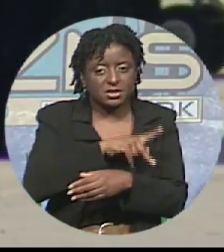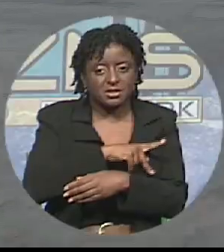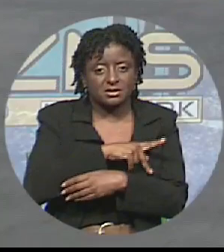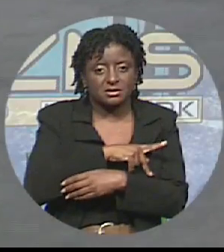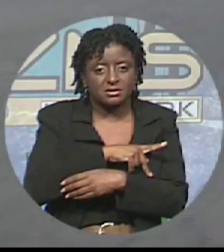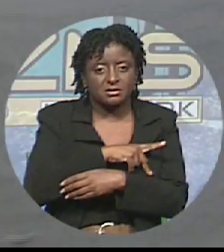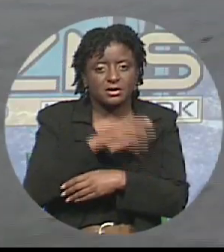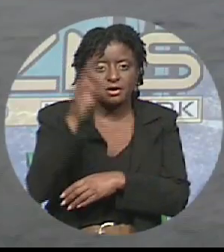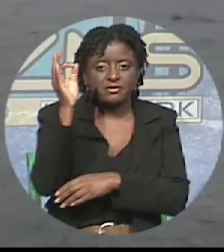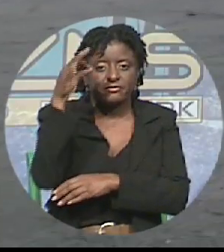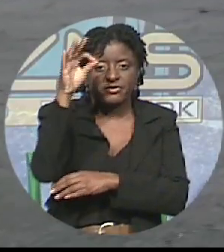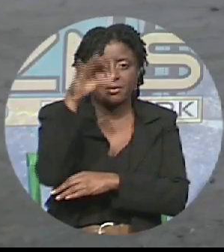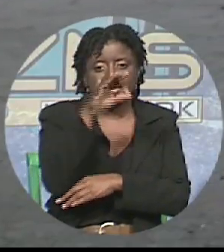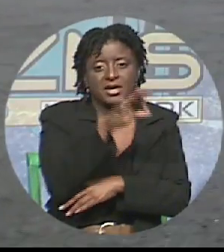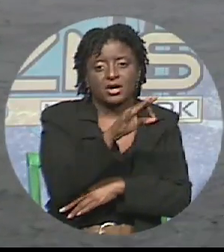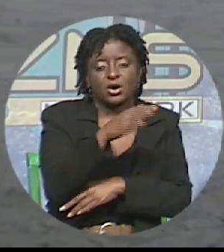pilots.